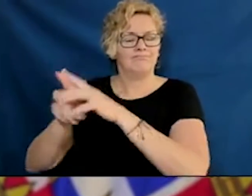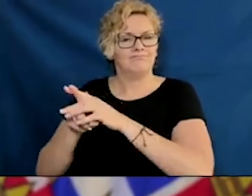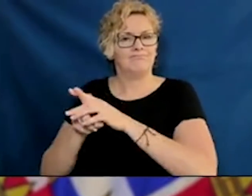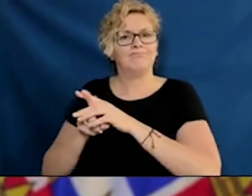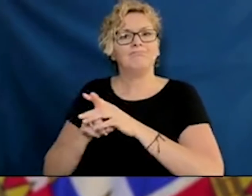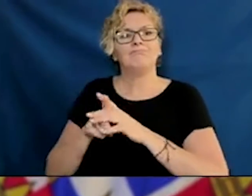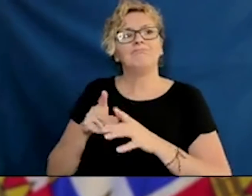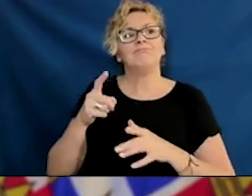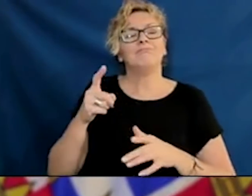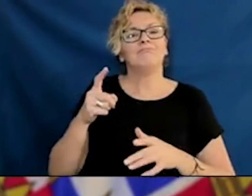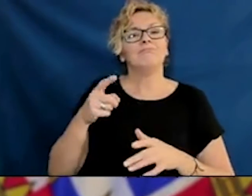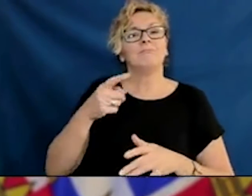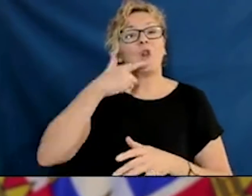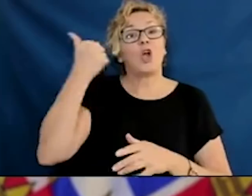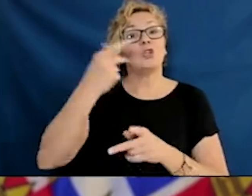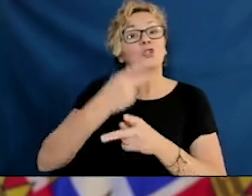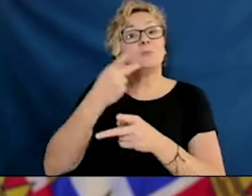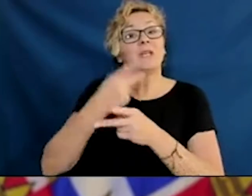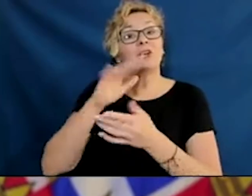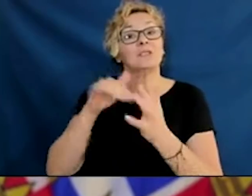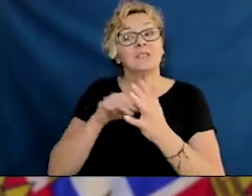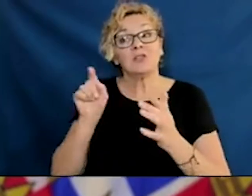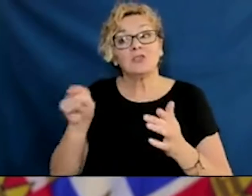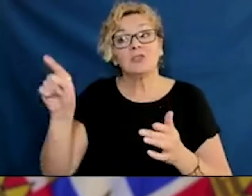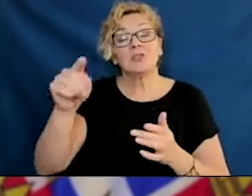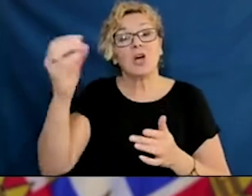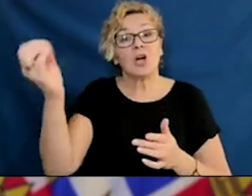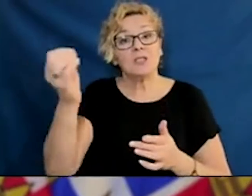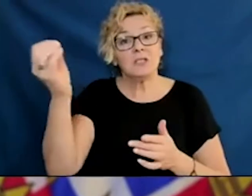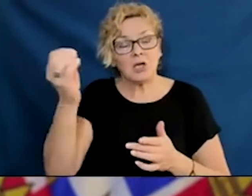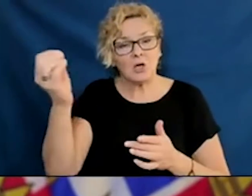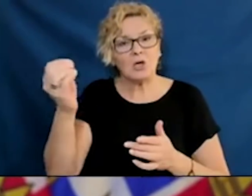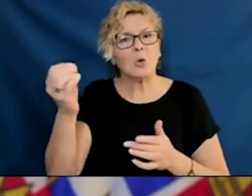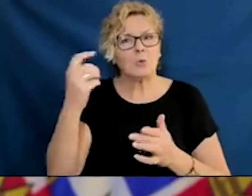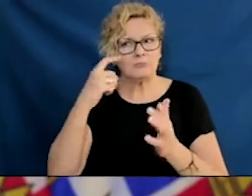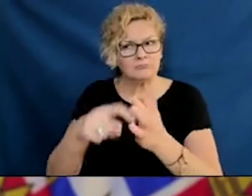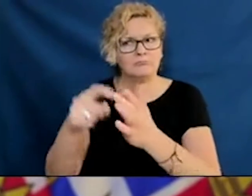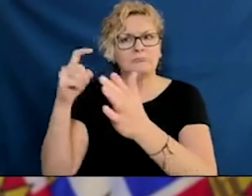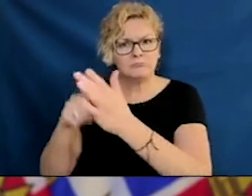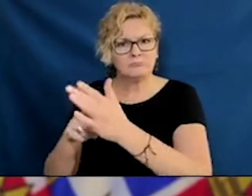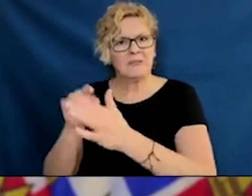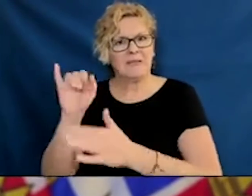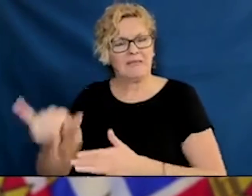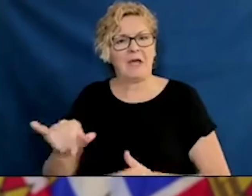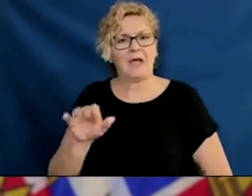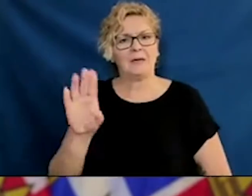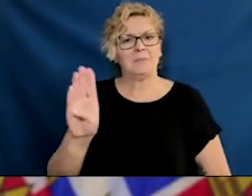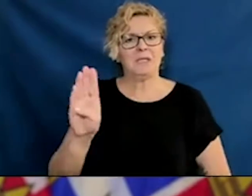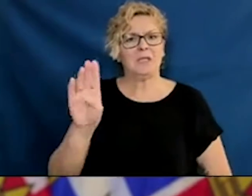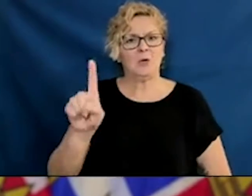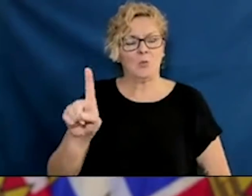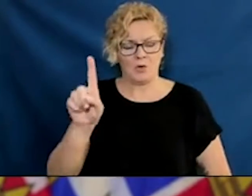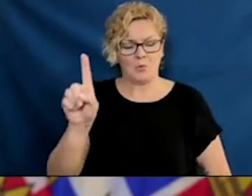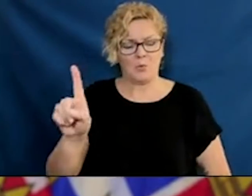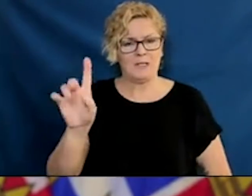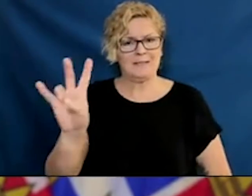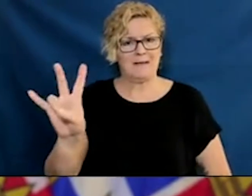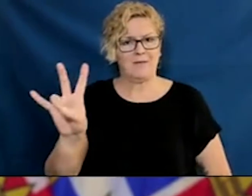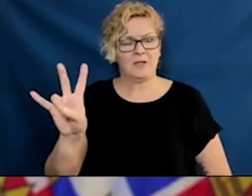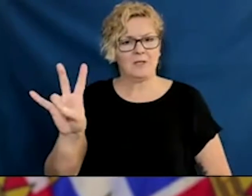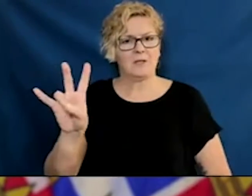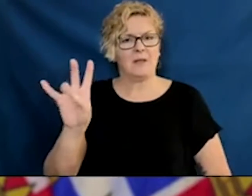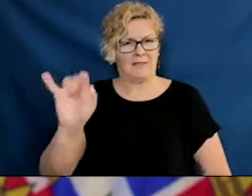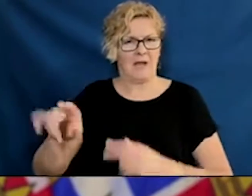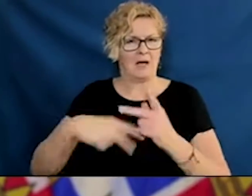UK, the B117 variant. So we have stepped up our surveillance. We are monitoring and testing in